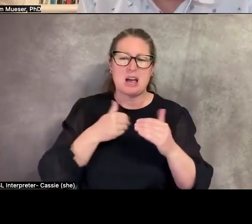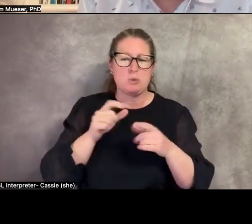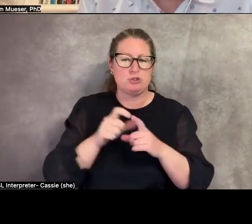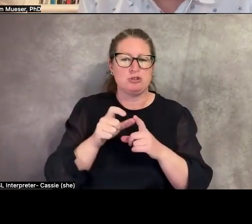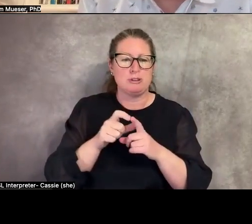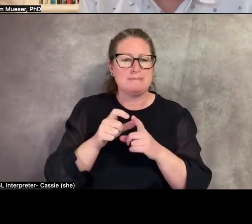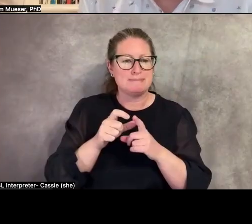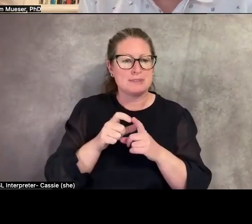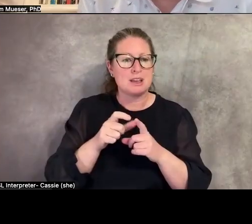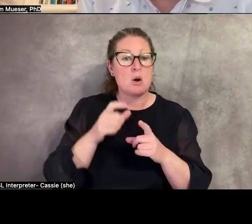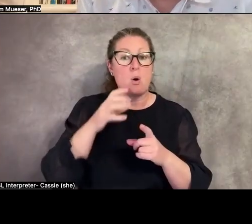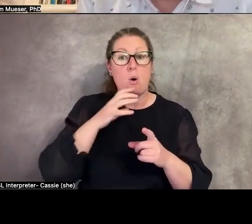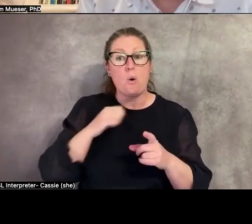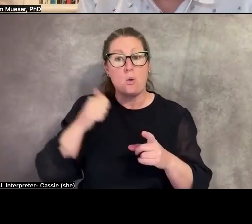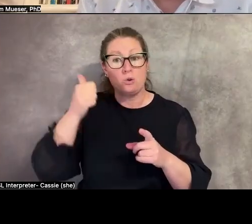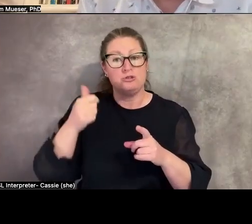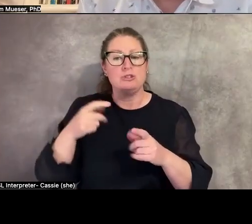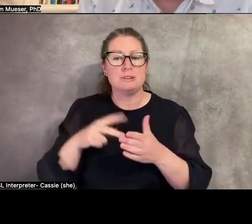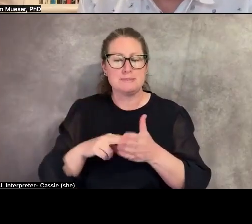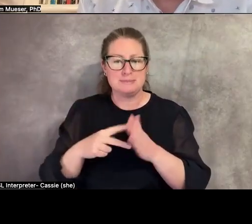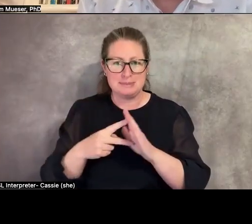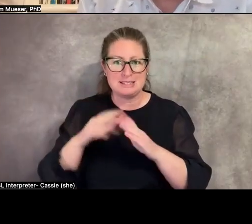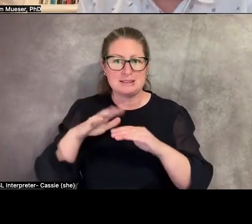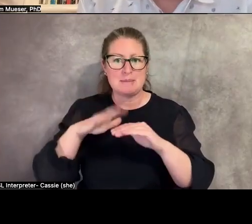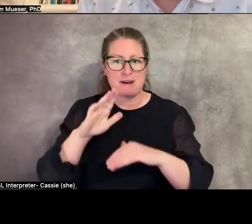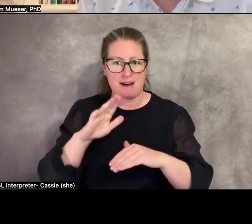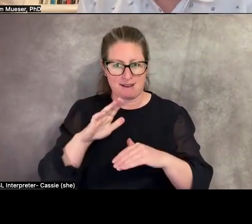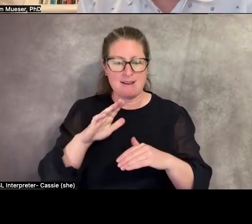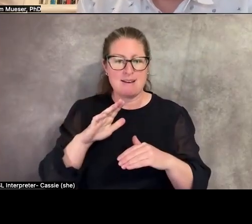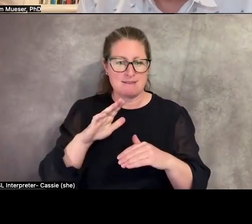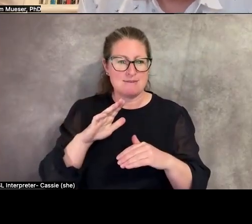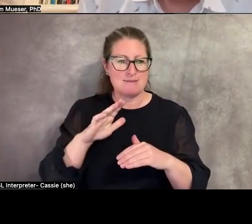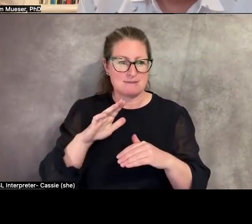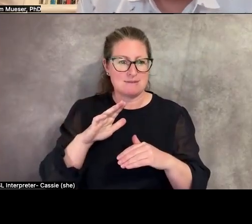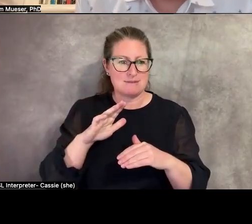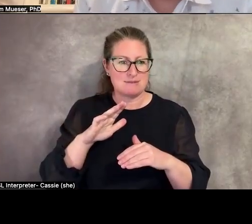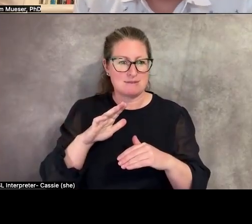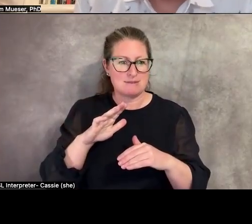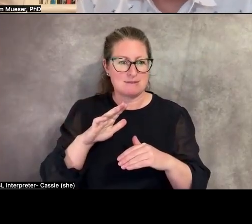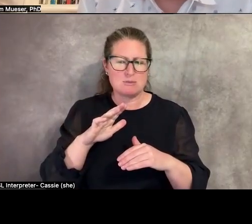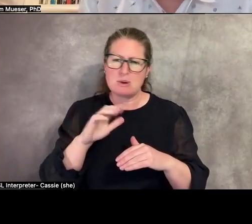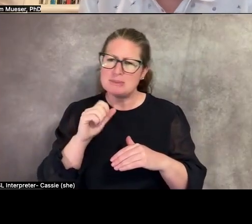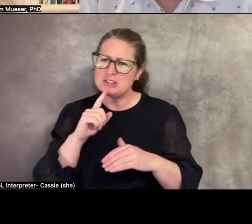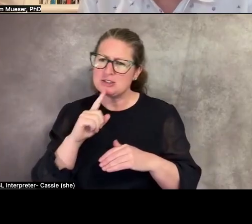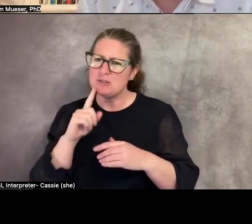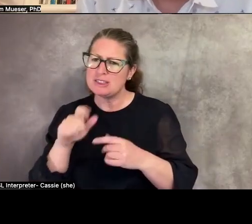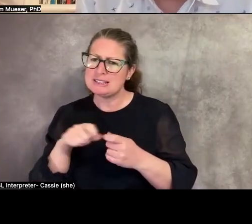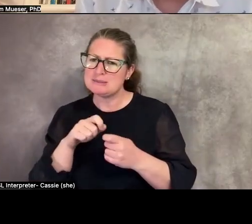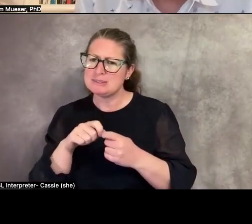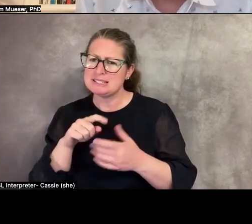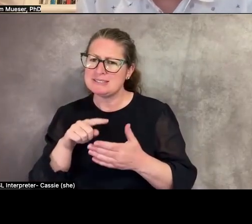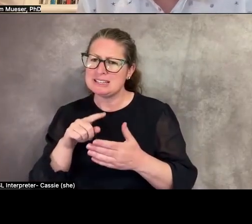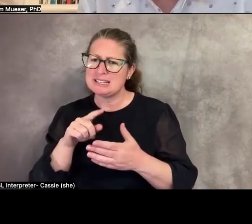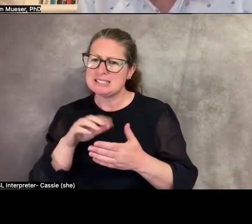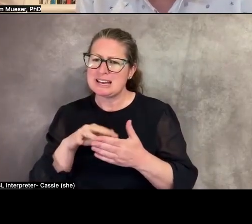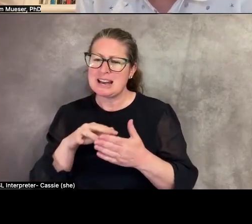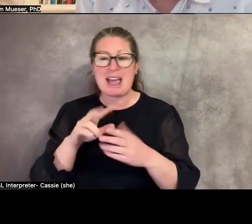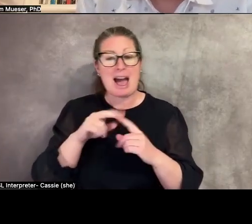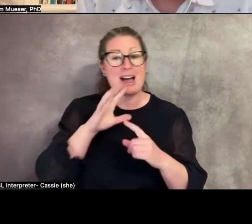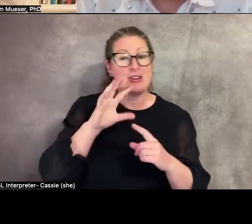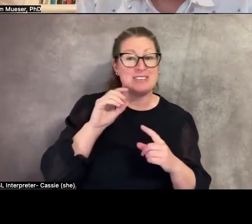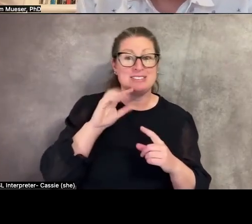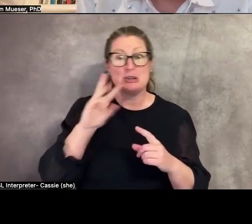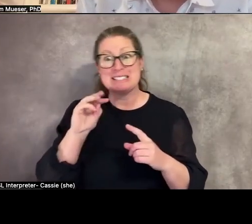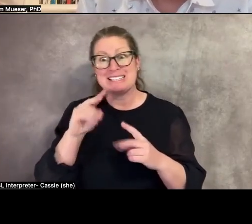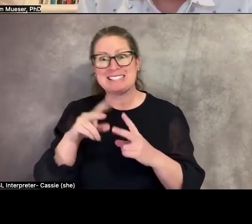here, referring to older than age. I'm not sure for this particular study. It's either 50 or 60. Generally,